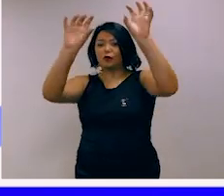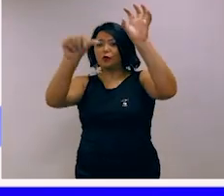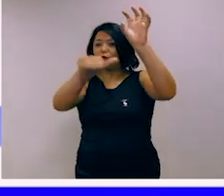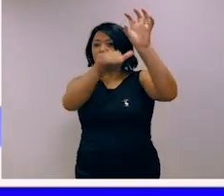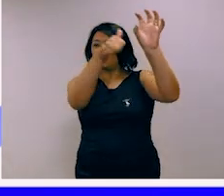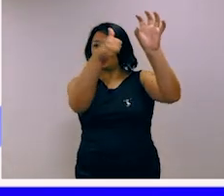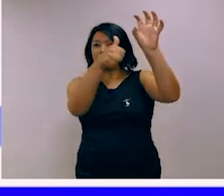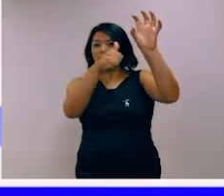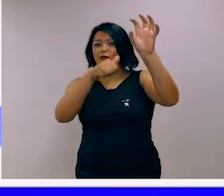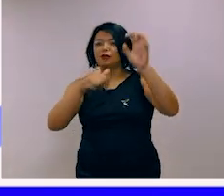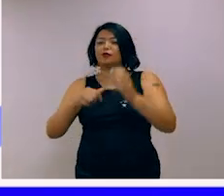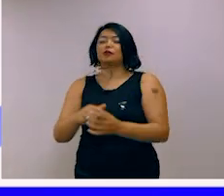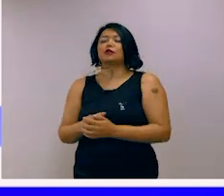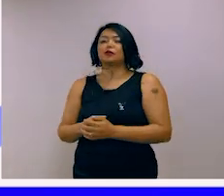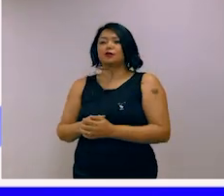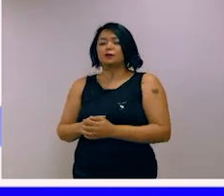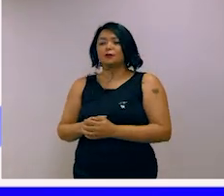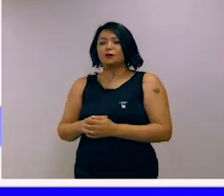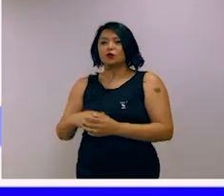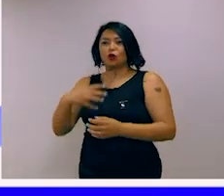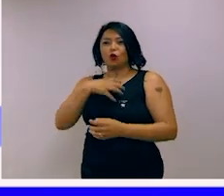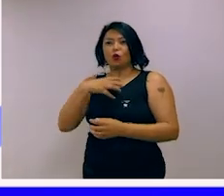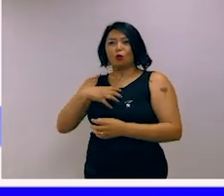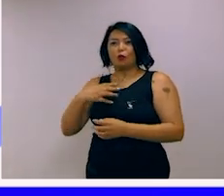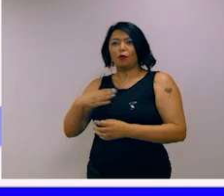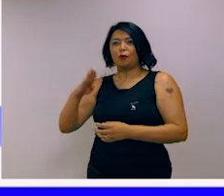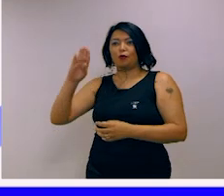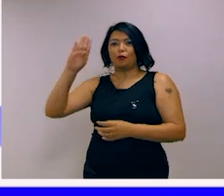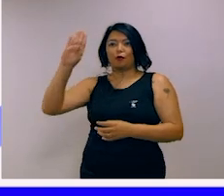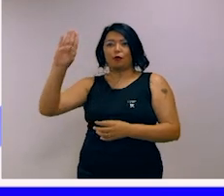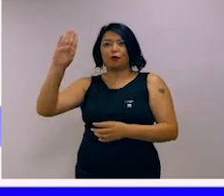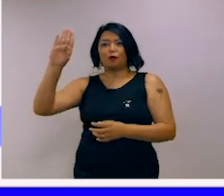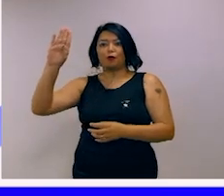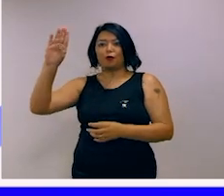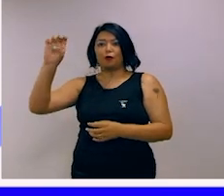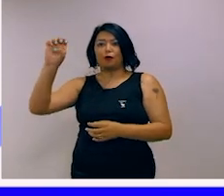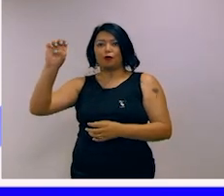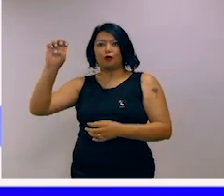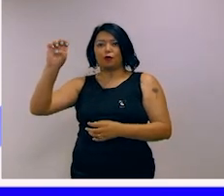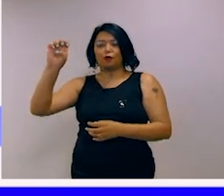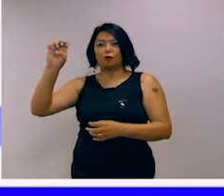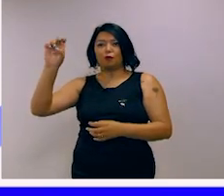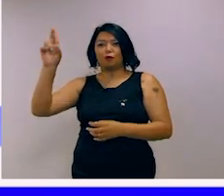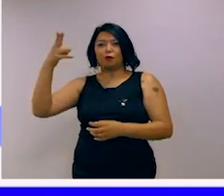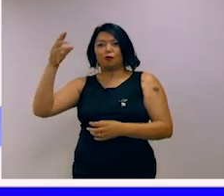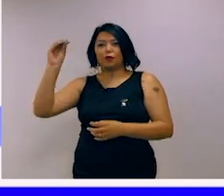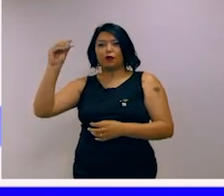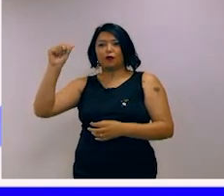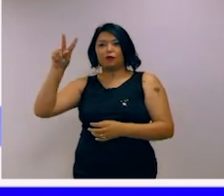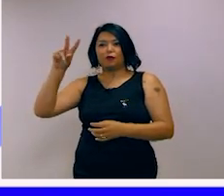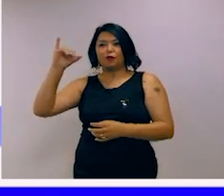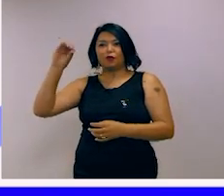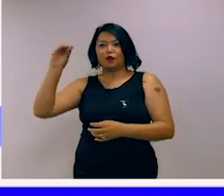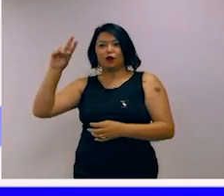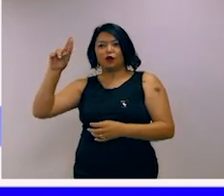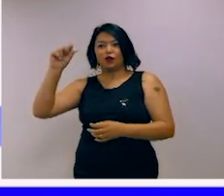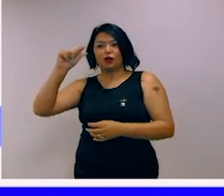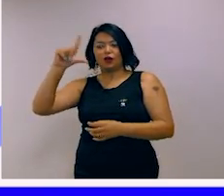de insights comportamentais, que fala sobre as intervenções comportamentais.